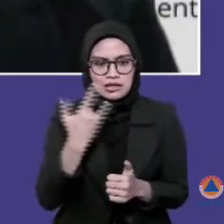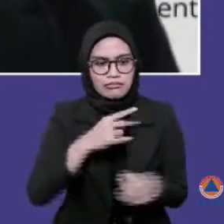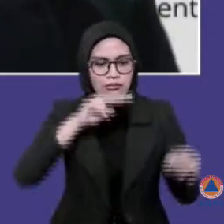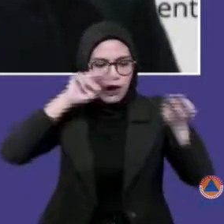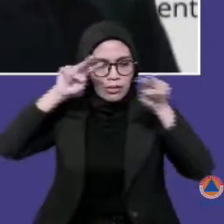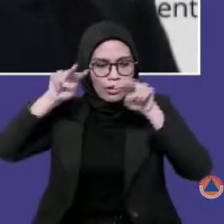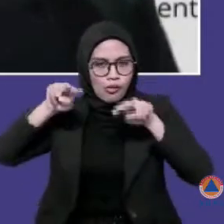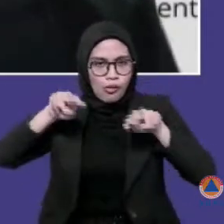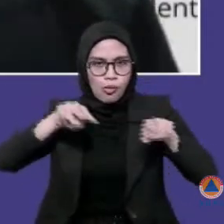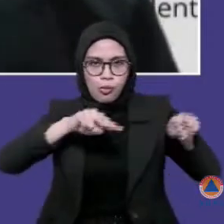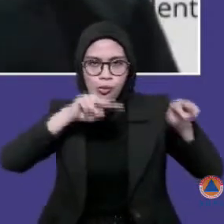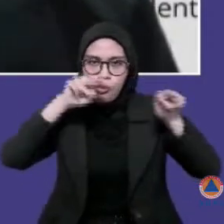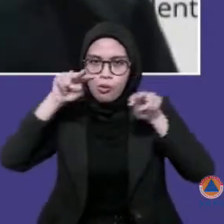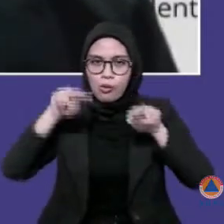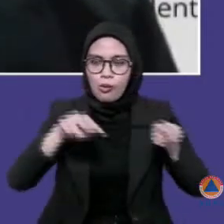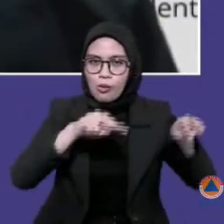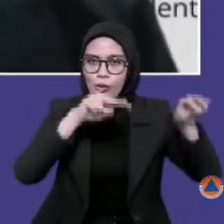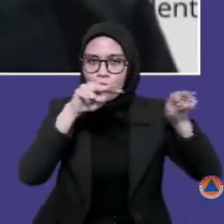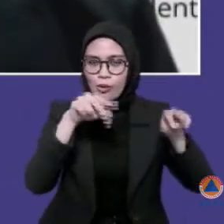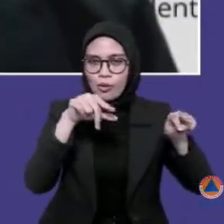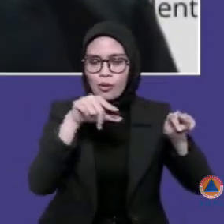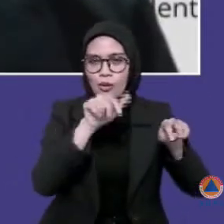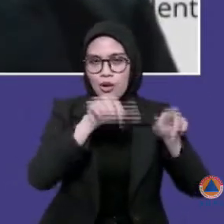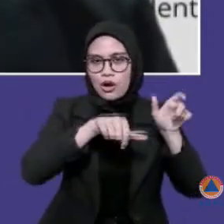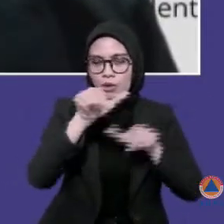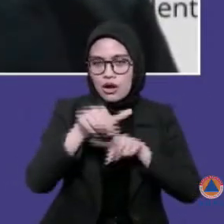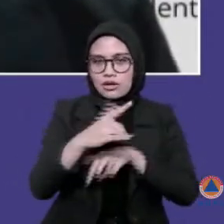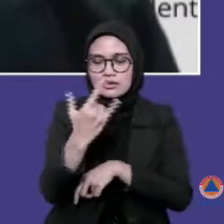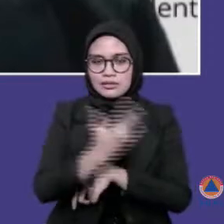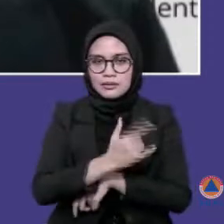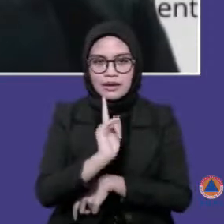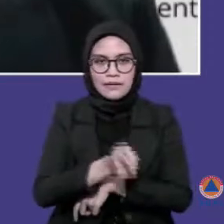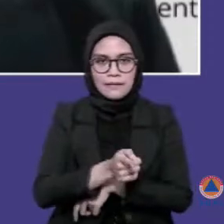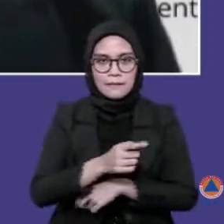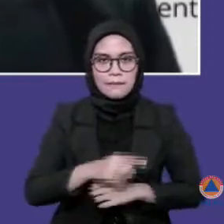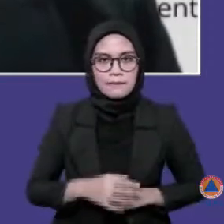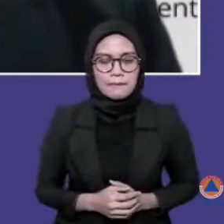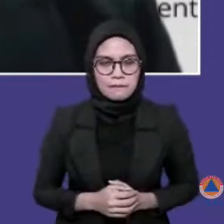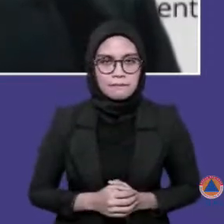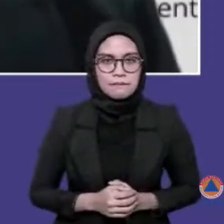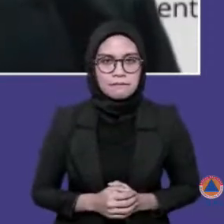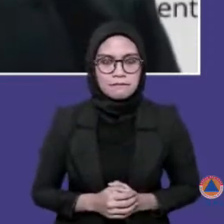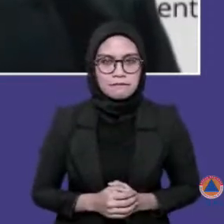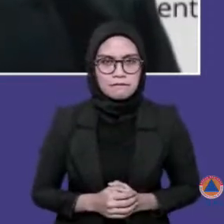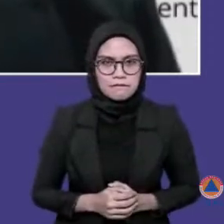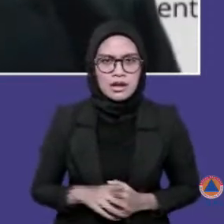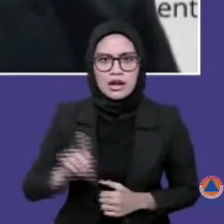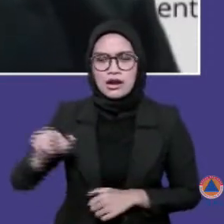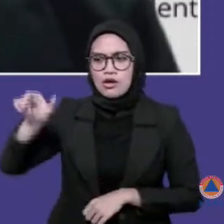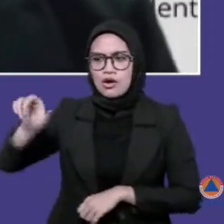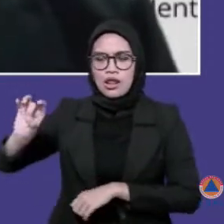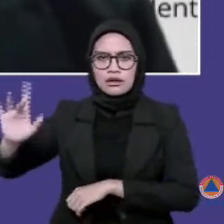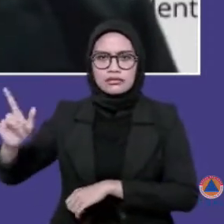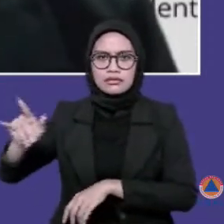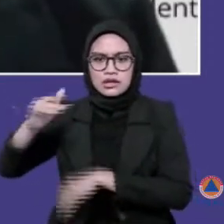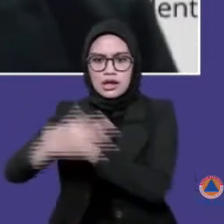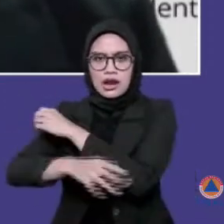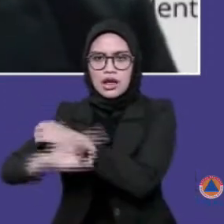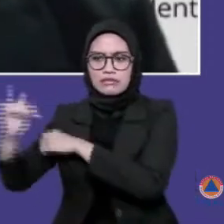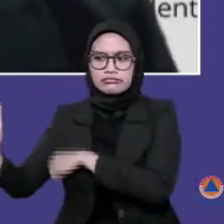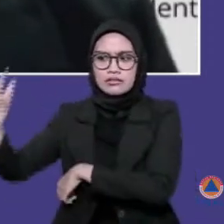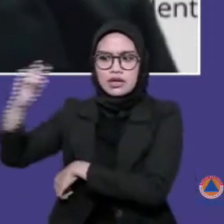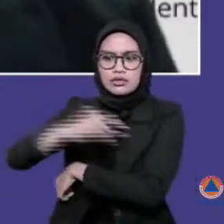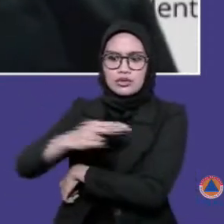the development of the research findings and survey findings from other countries. And of course, we will